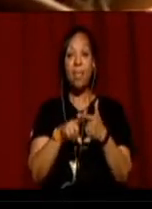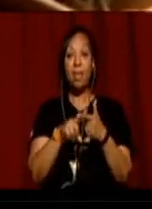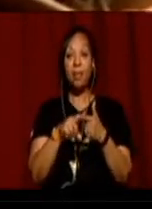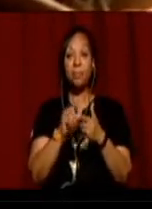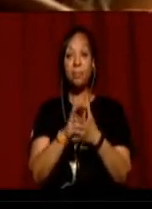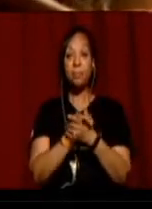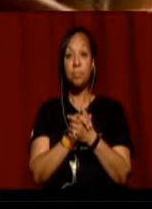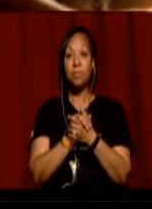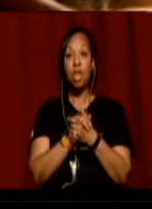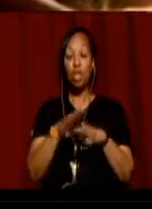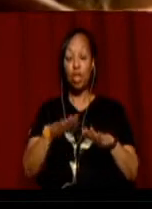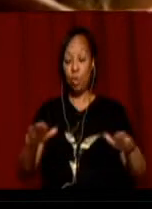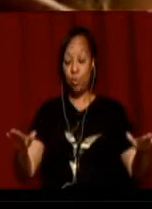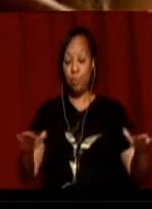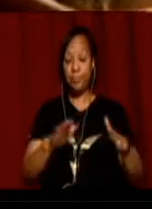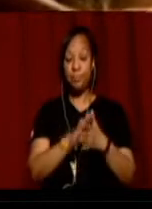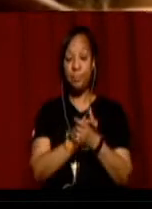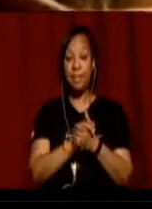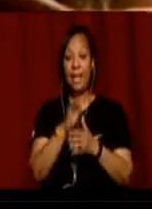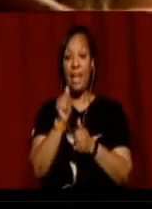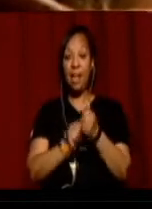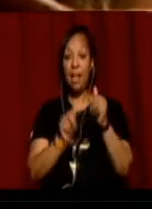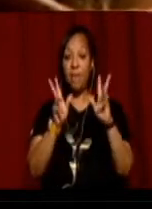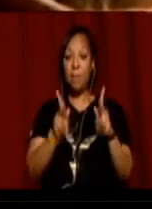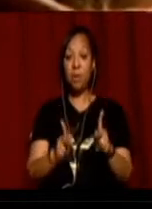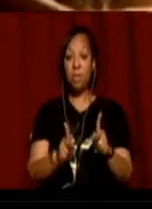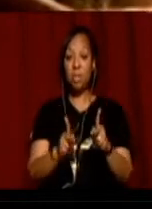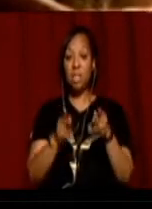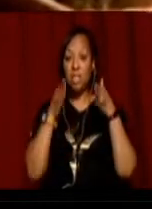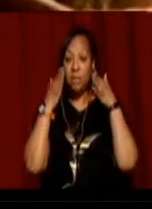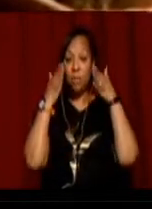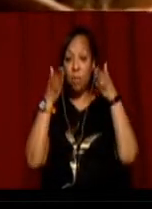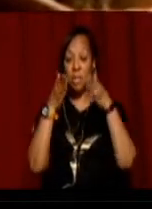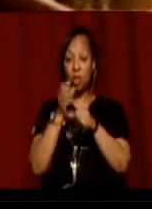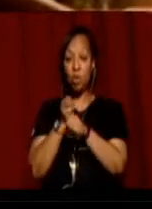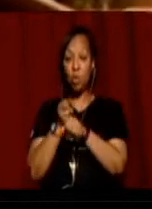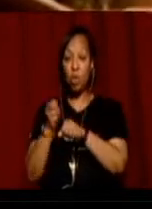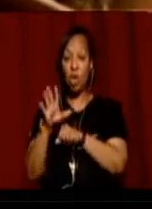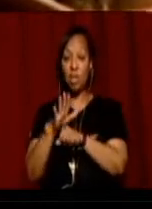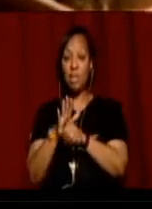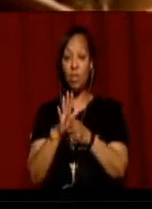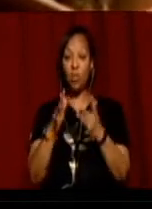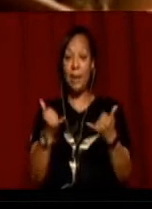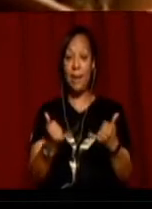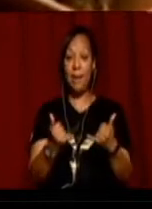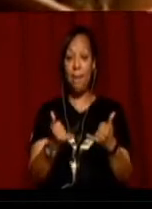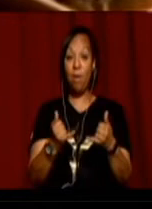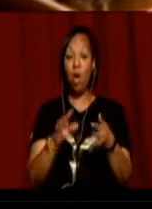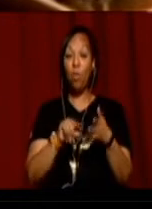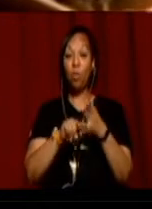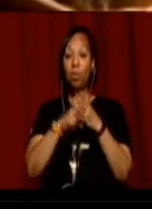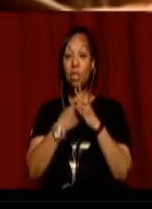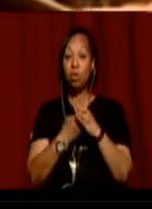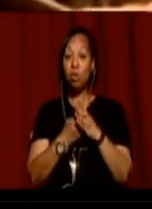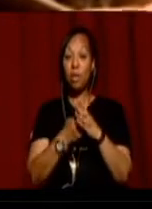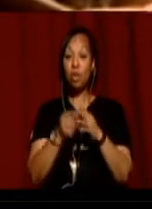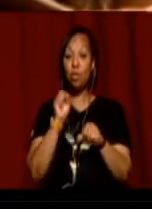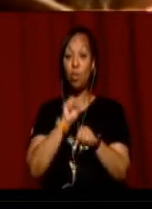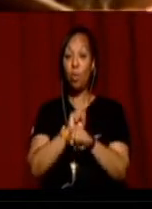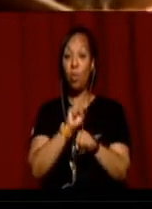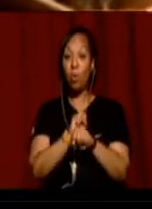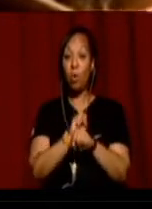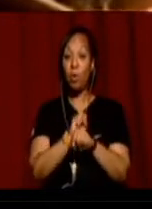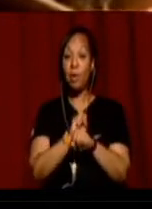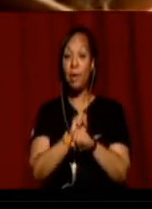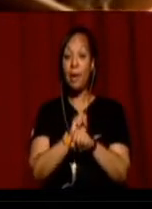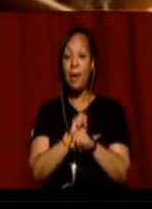those families and children. And everybody is basically focusing on COVID predominantly right now while we're still trying to do our other work. And